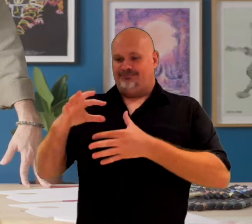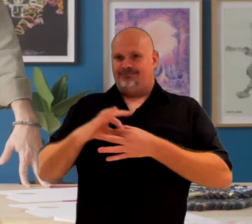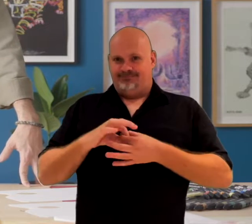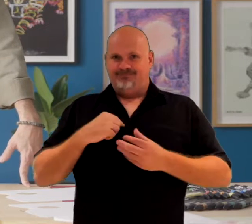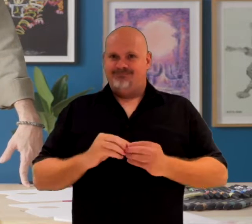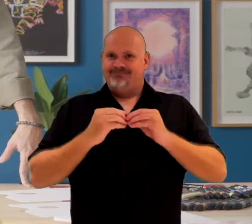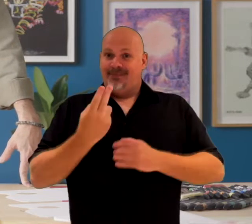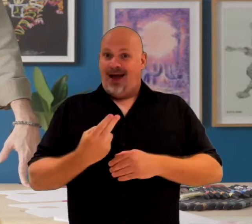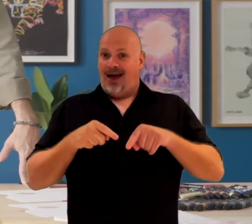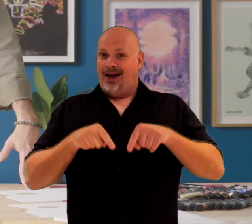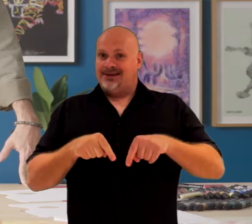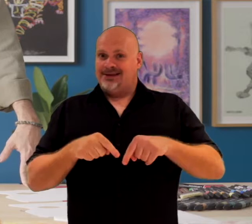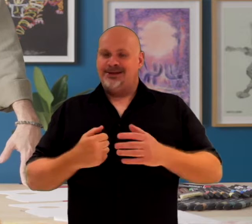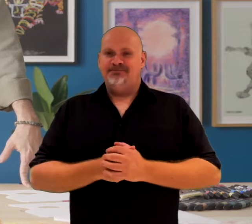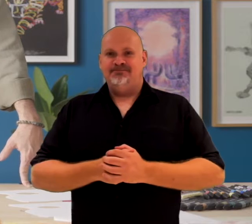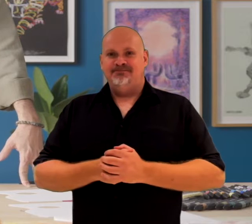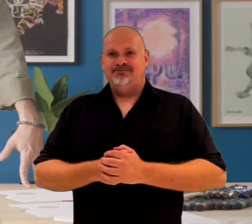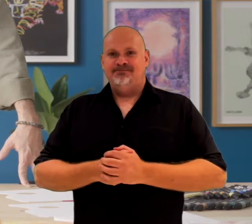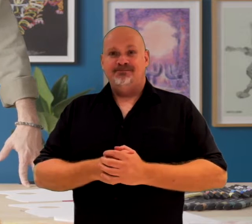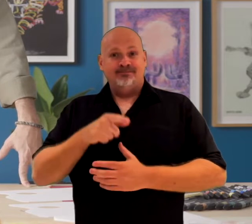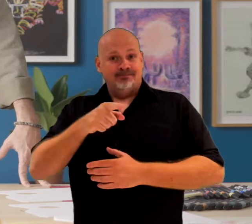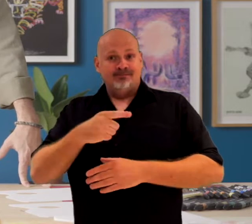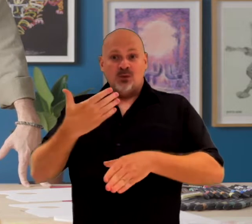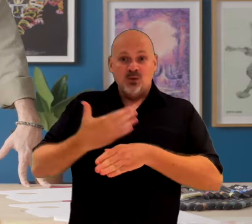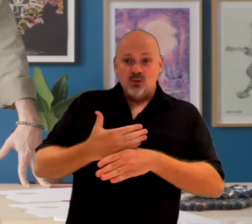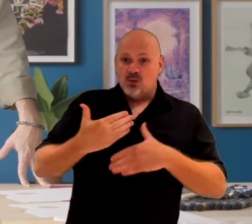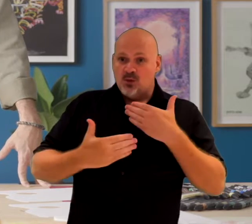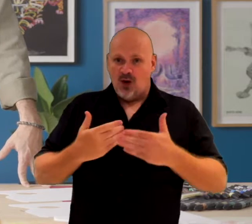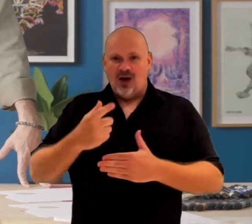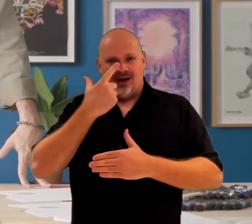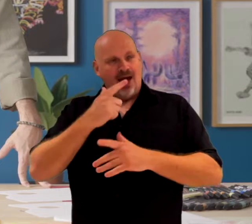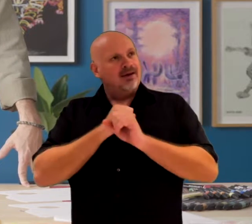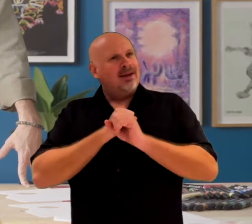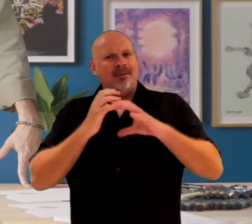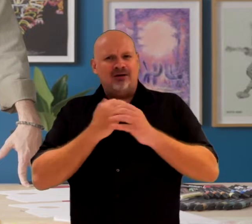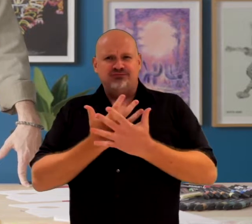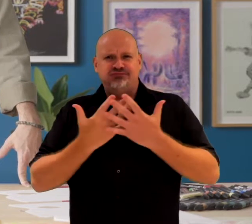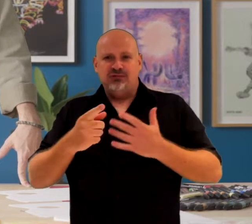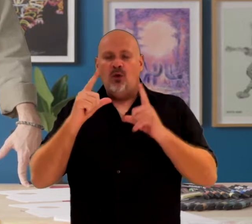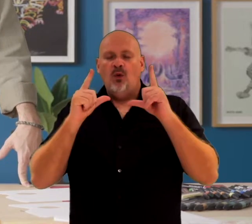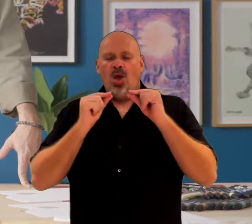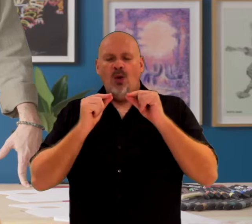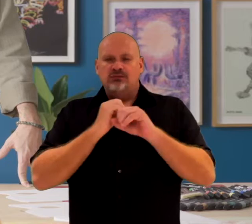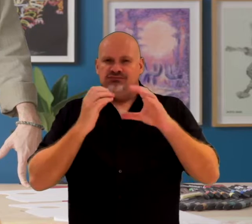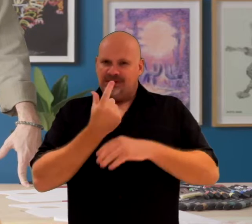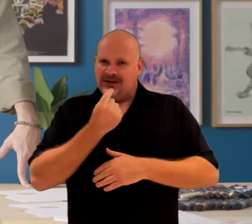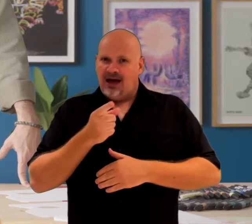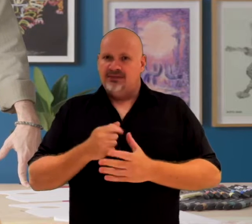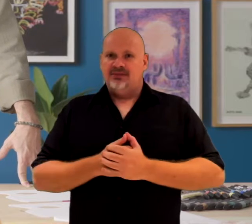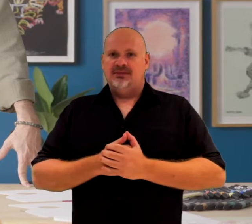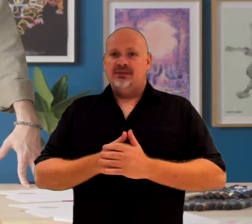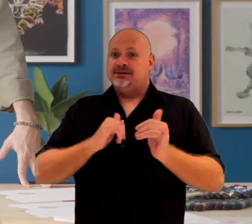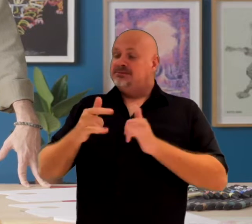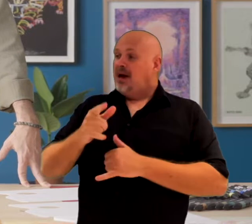When working, you can imagine a lot of things when you close your eyes. Sometimes maybe you look at the light and you close